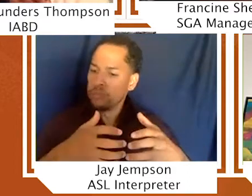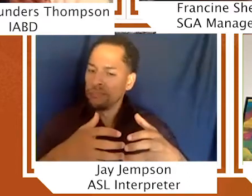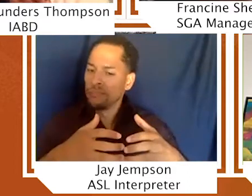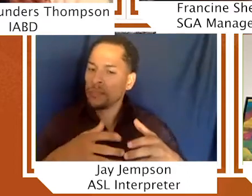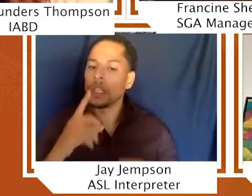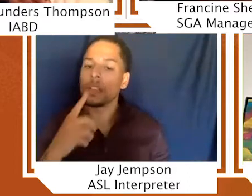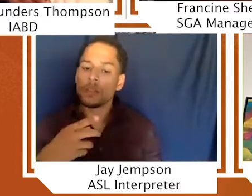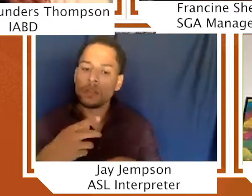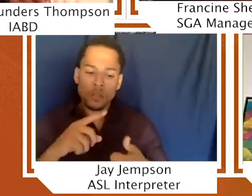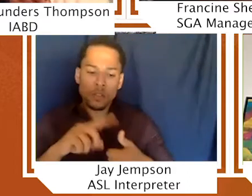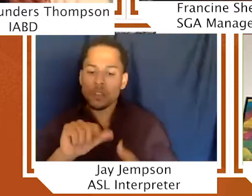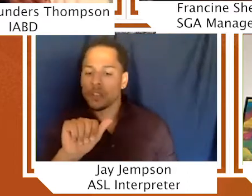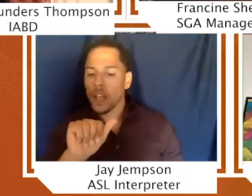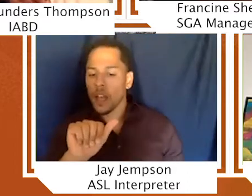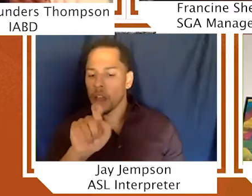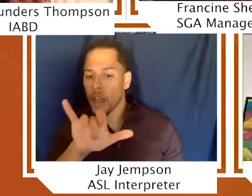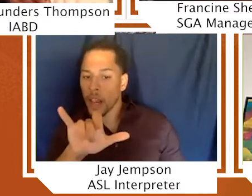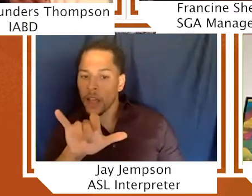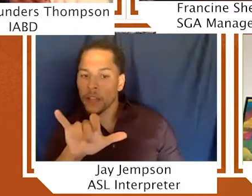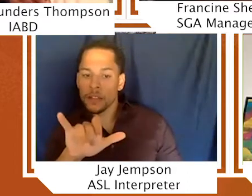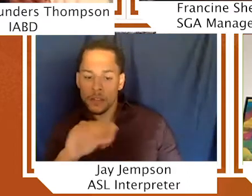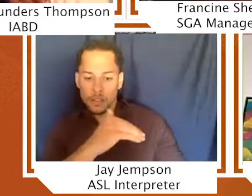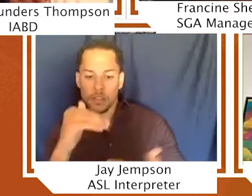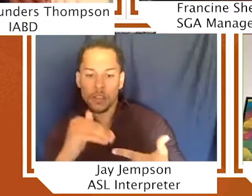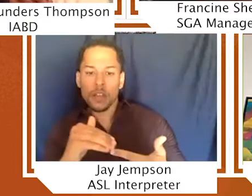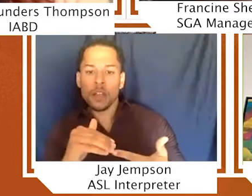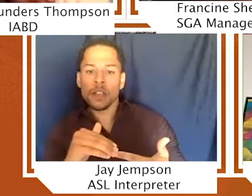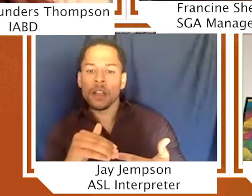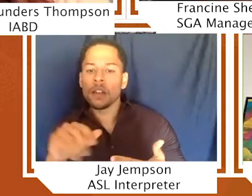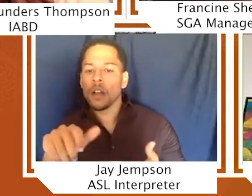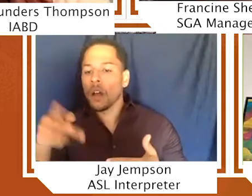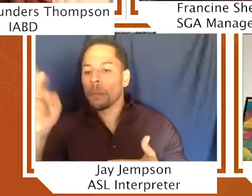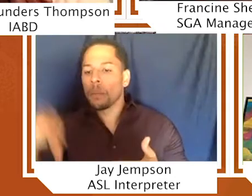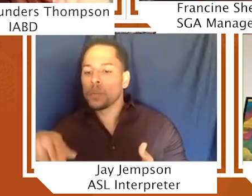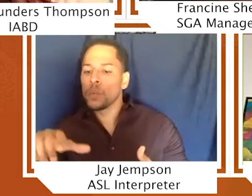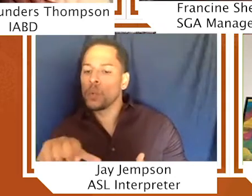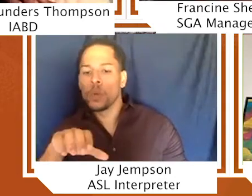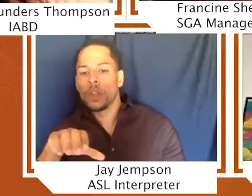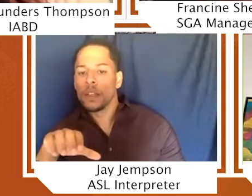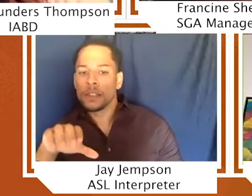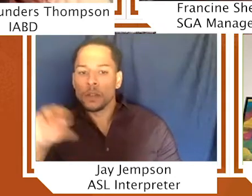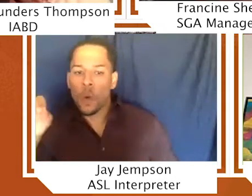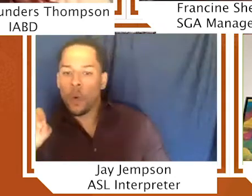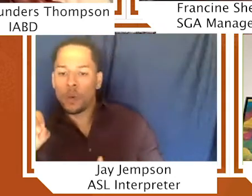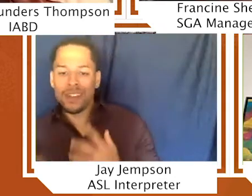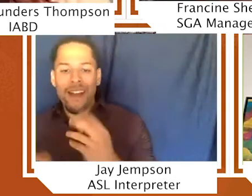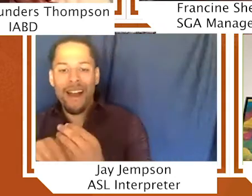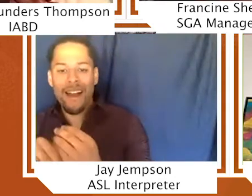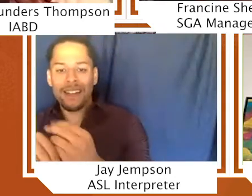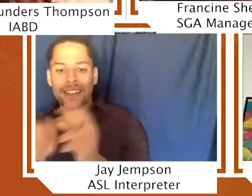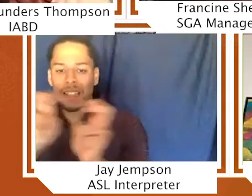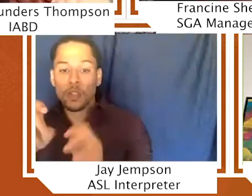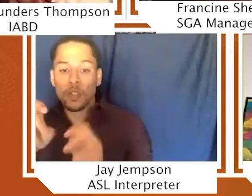there's a performative nature of allyship, and then there's kind of being a co-conspirator, right? So like, you know, allies will definitely sit on the side and cheer you